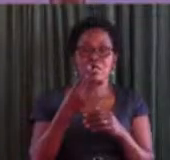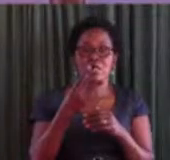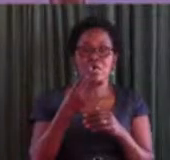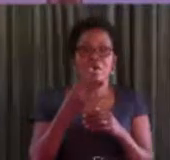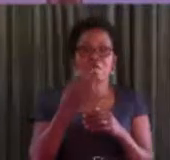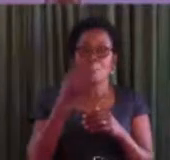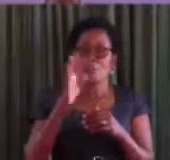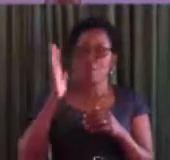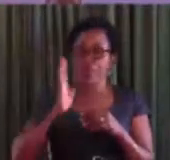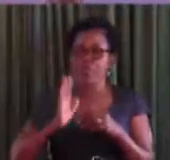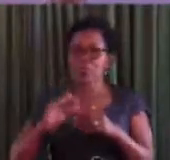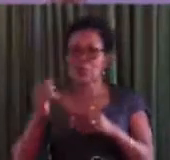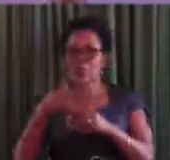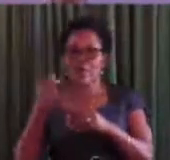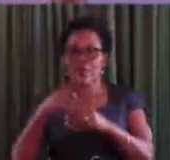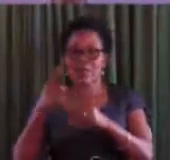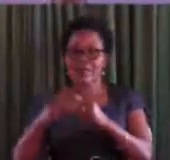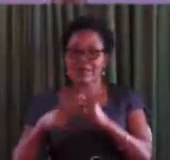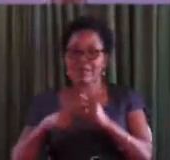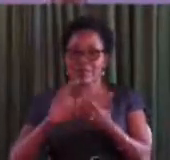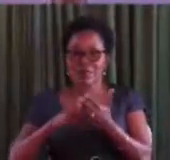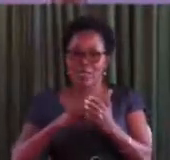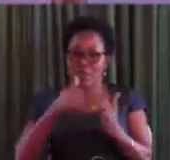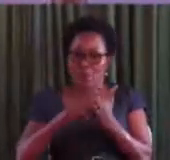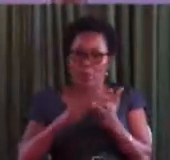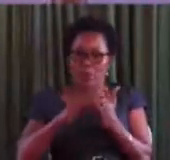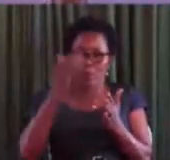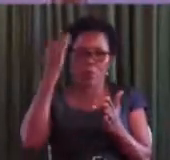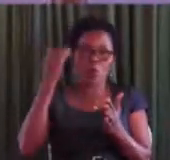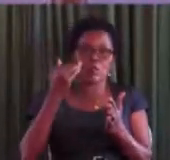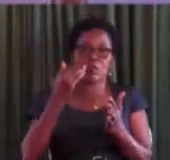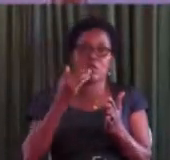an indictment on us.